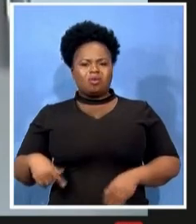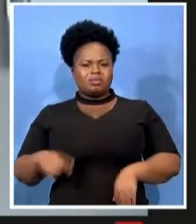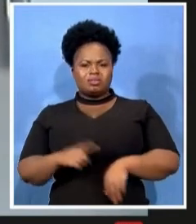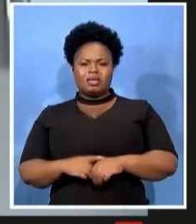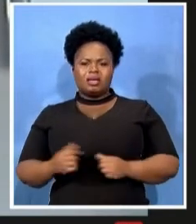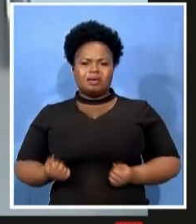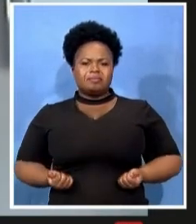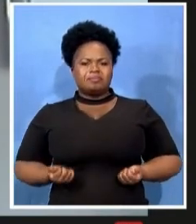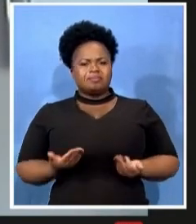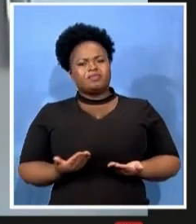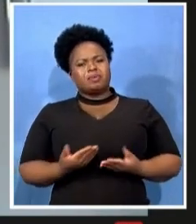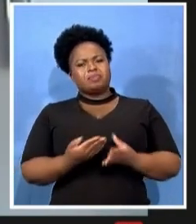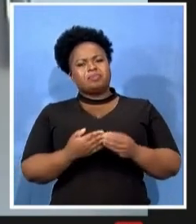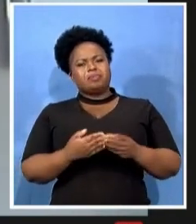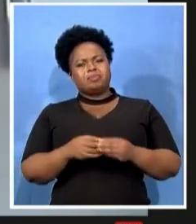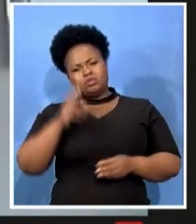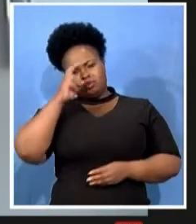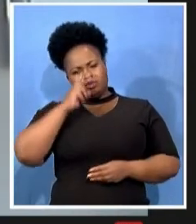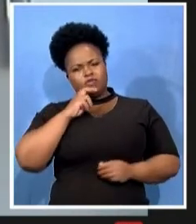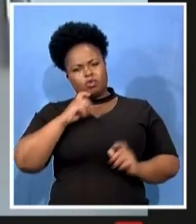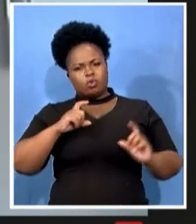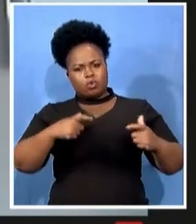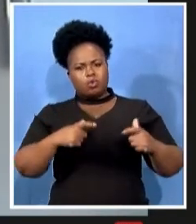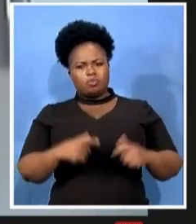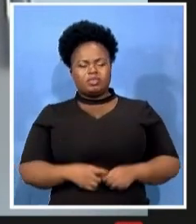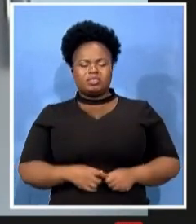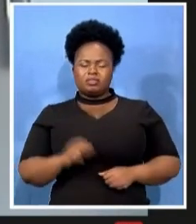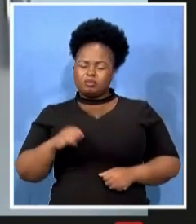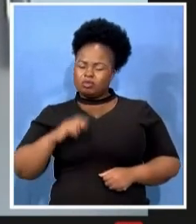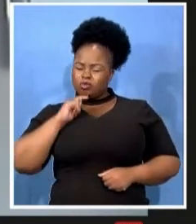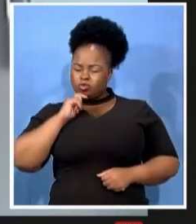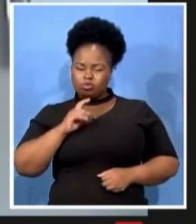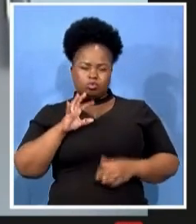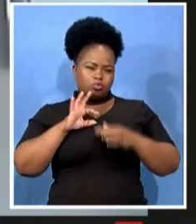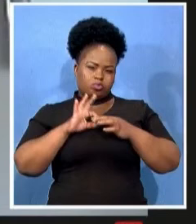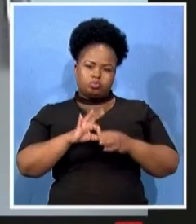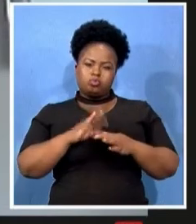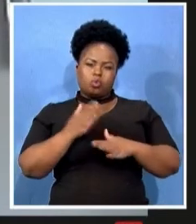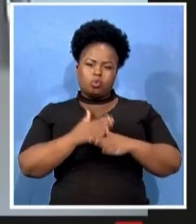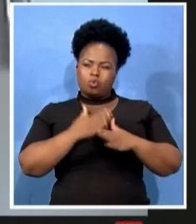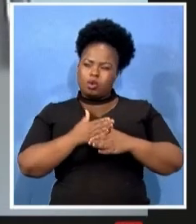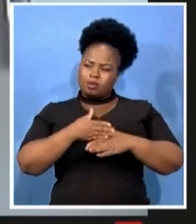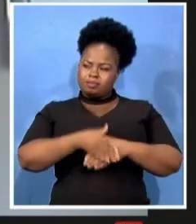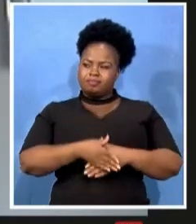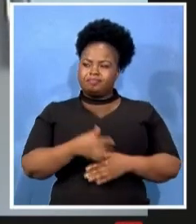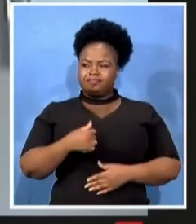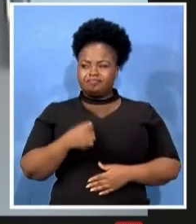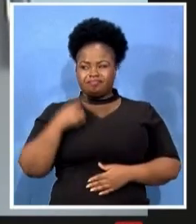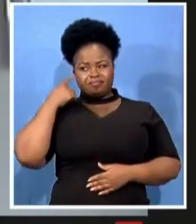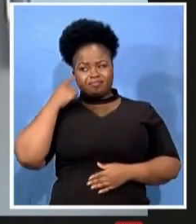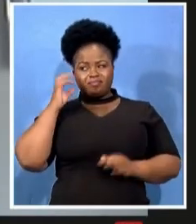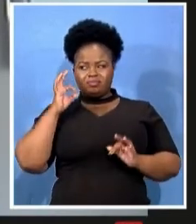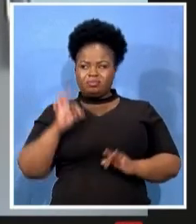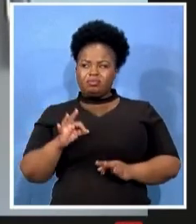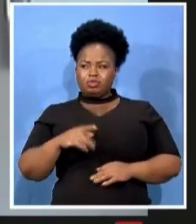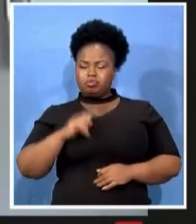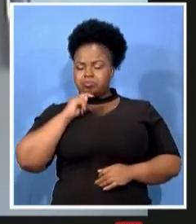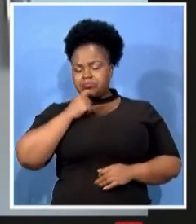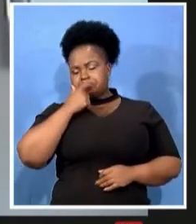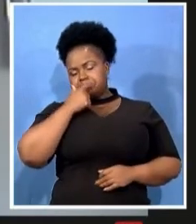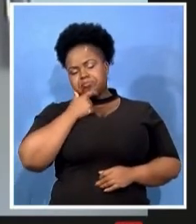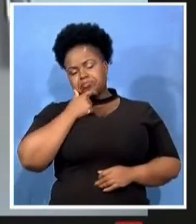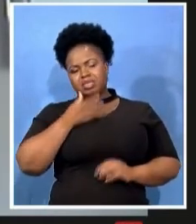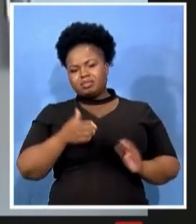was very dedicated, and I think it was a very, very sad loss, and I think it hit all of us quite